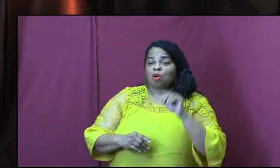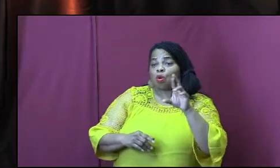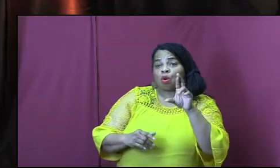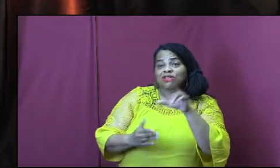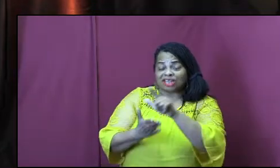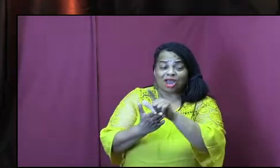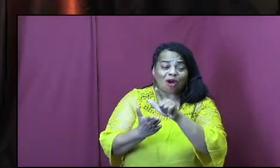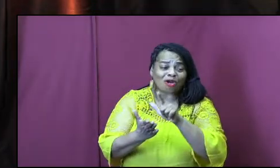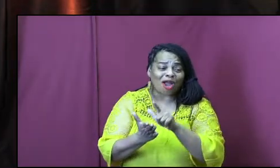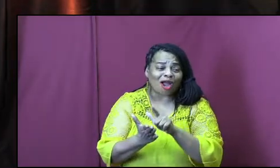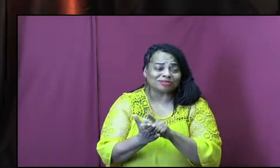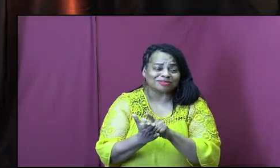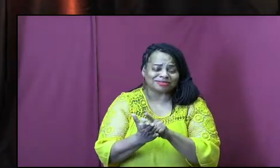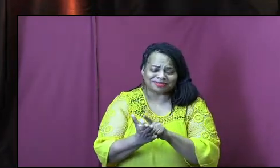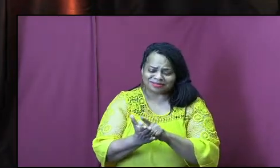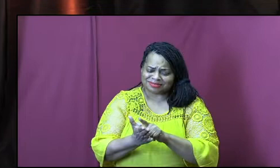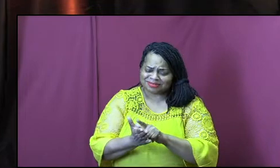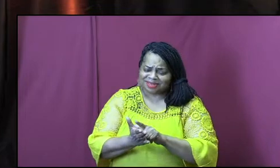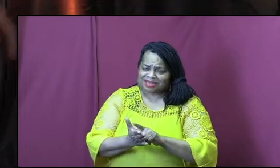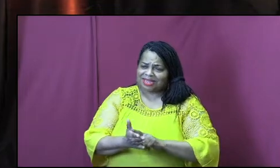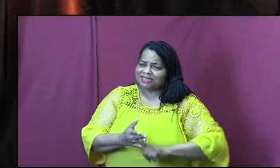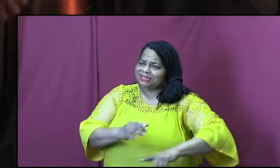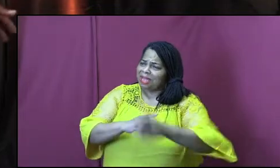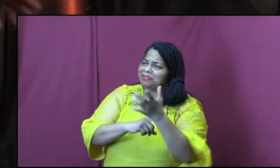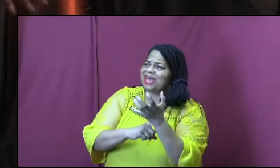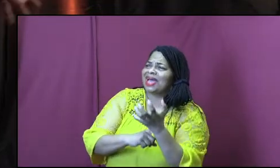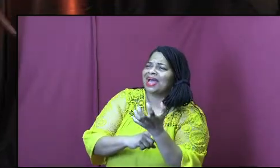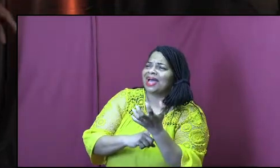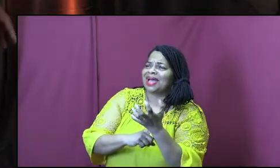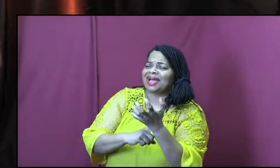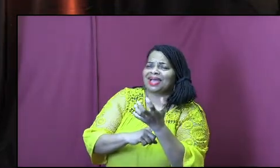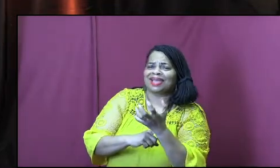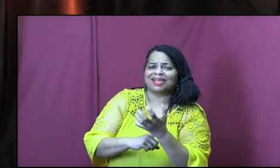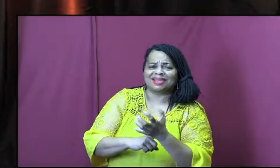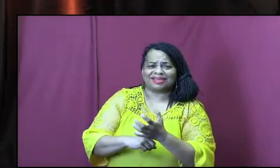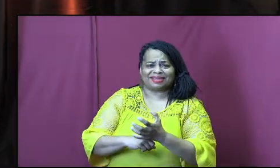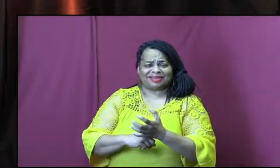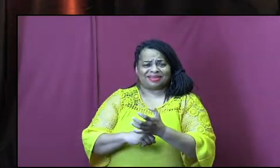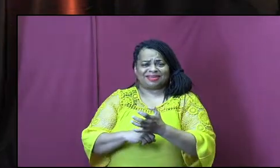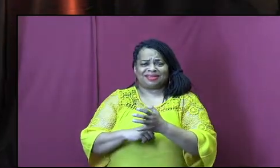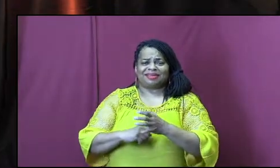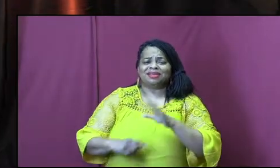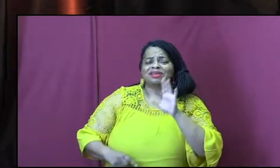Or the lawyer who